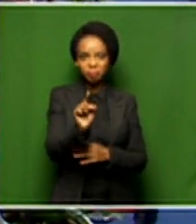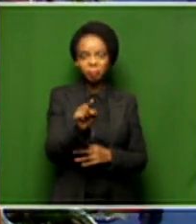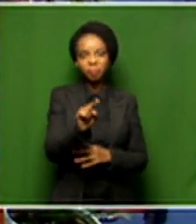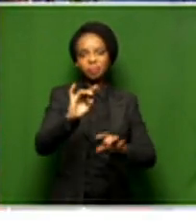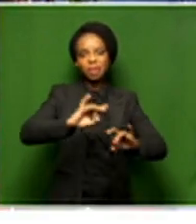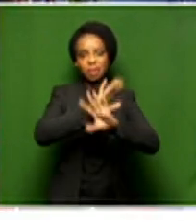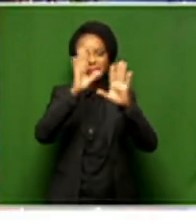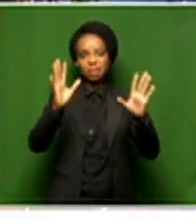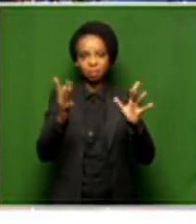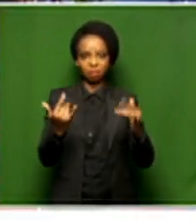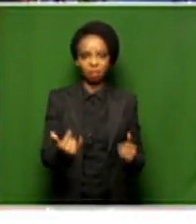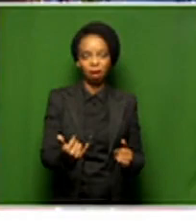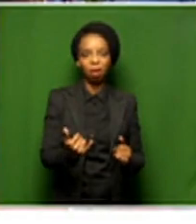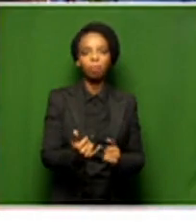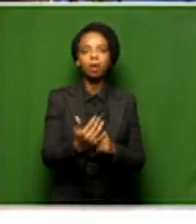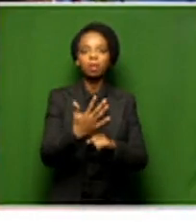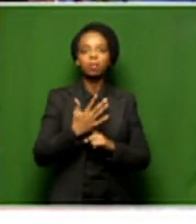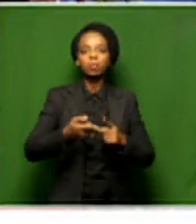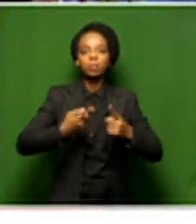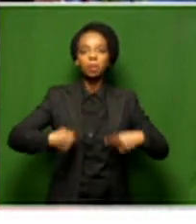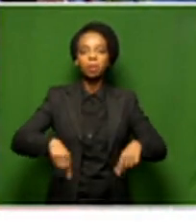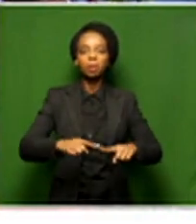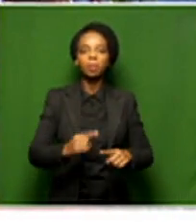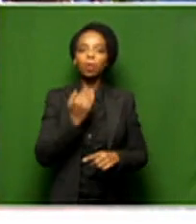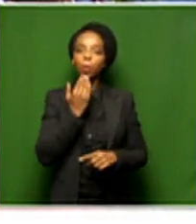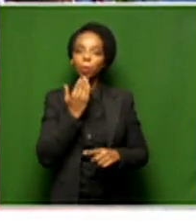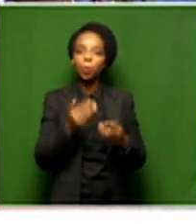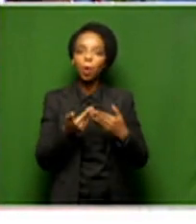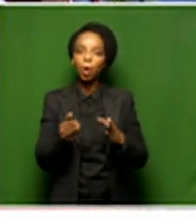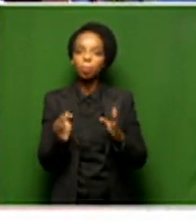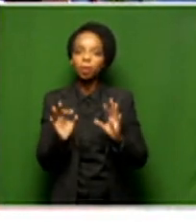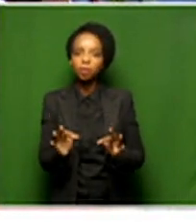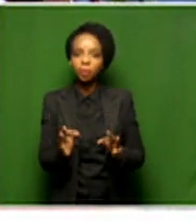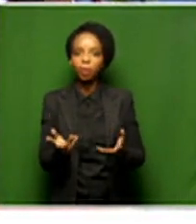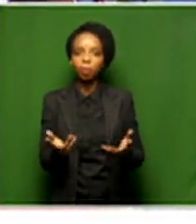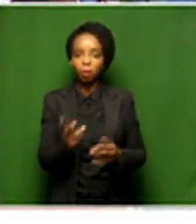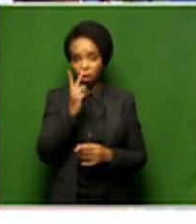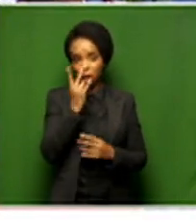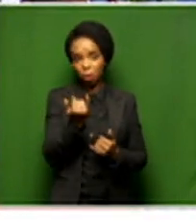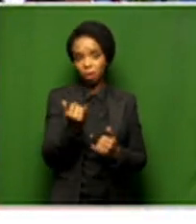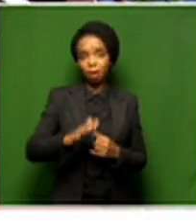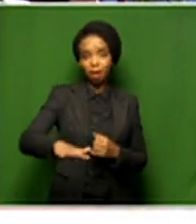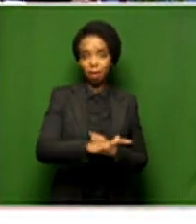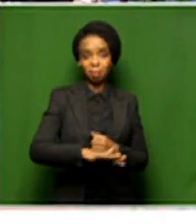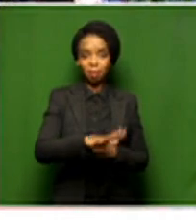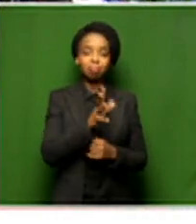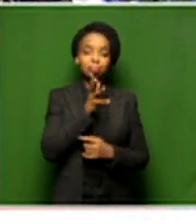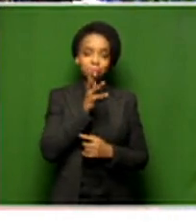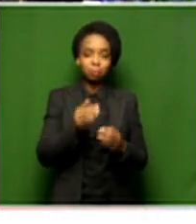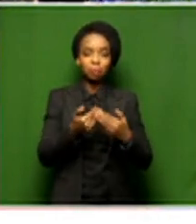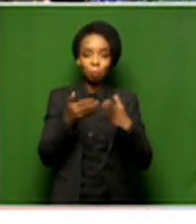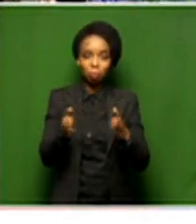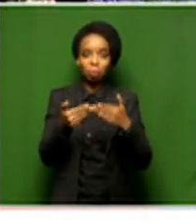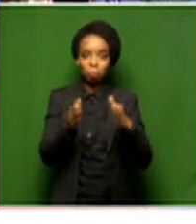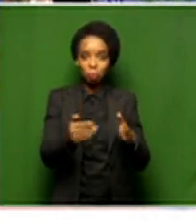us a clear indication of who is open, and it looks like the large majority of the voting stations are operational right now.